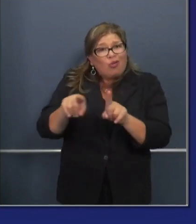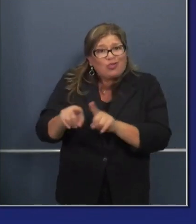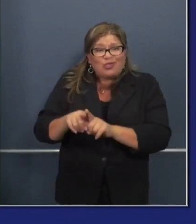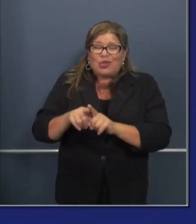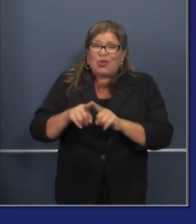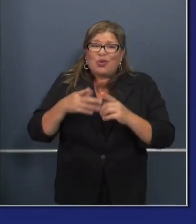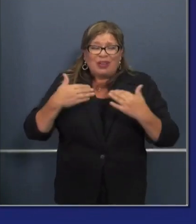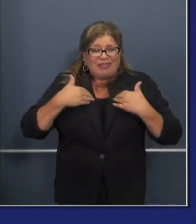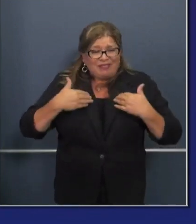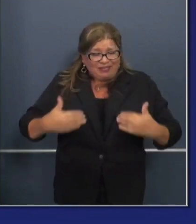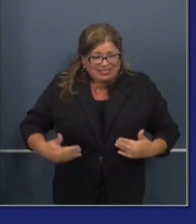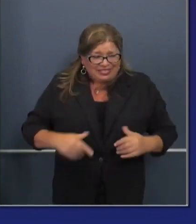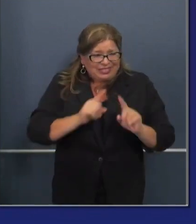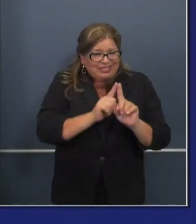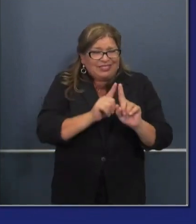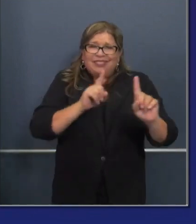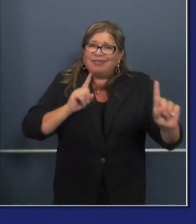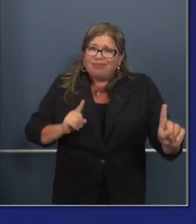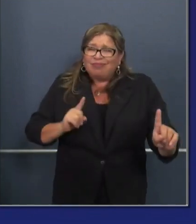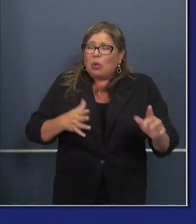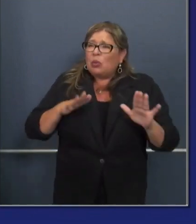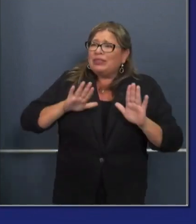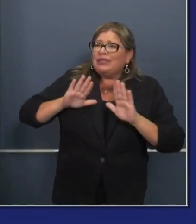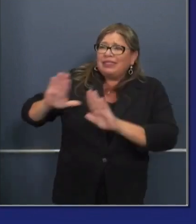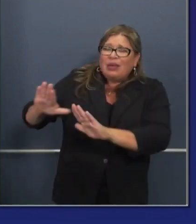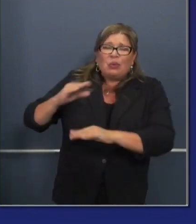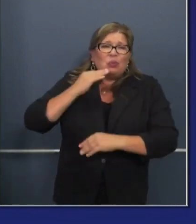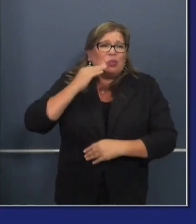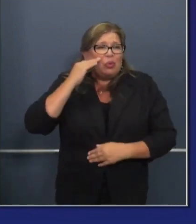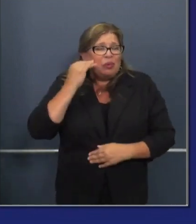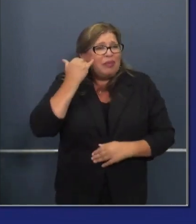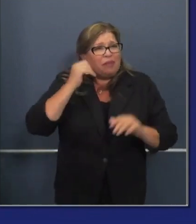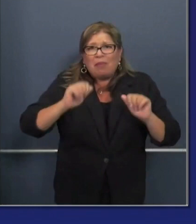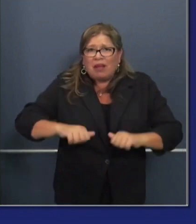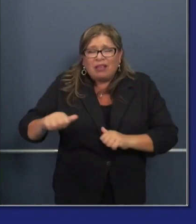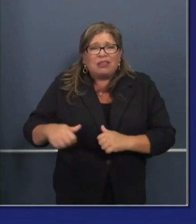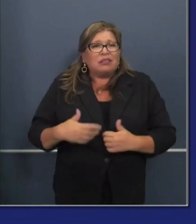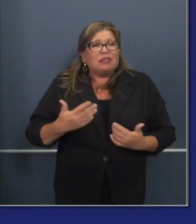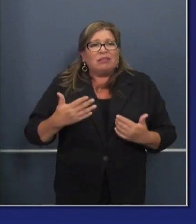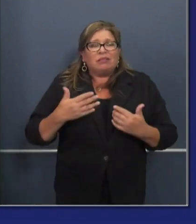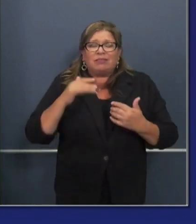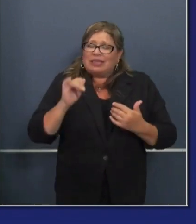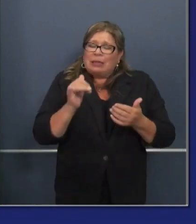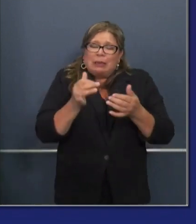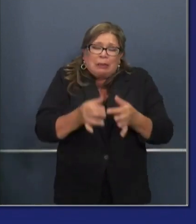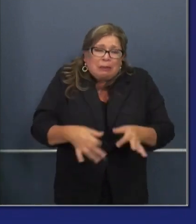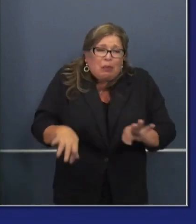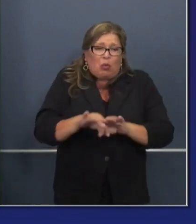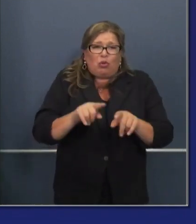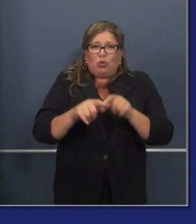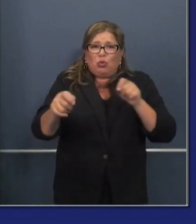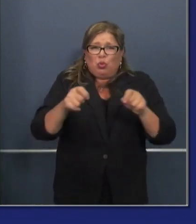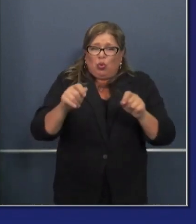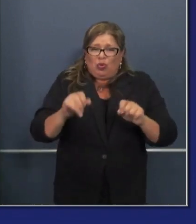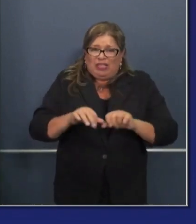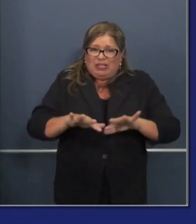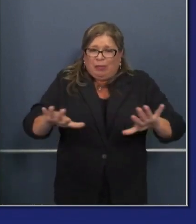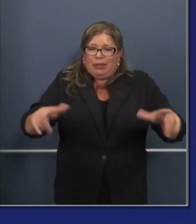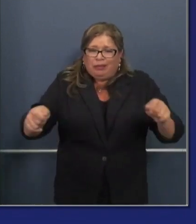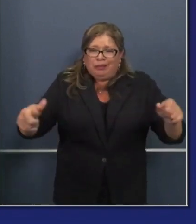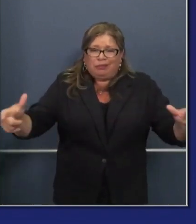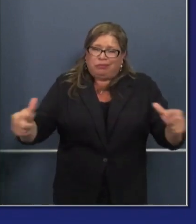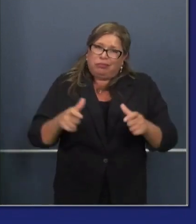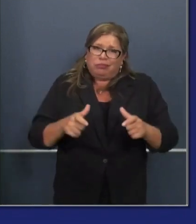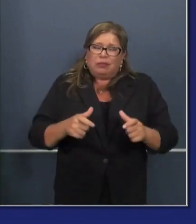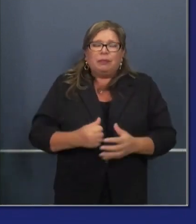practicing the social distancing, the physical distancing, and why that's so foundational as well in mitigating the spread. But with that, I'll